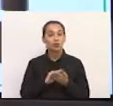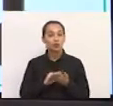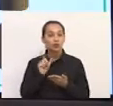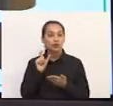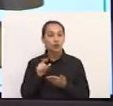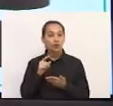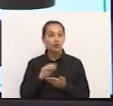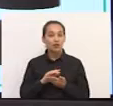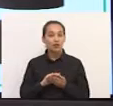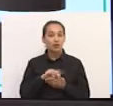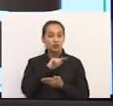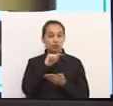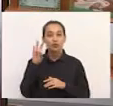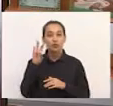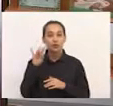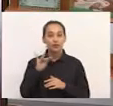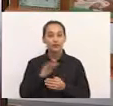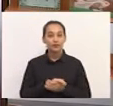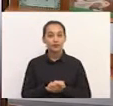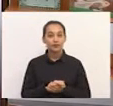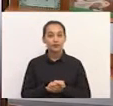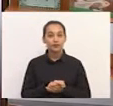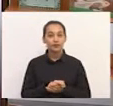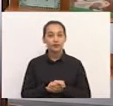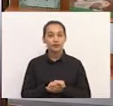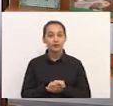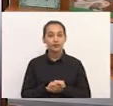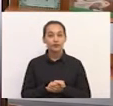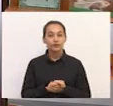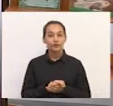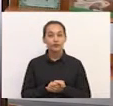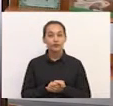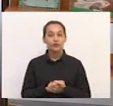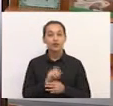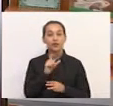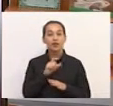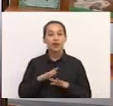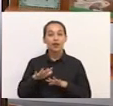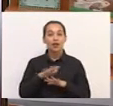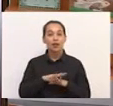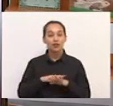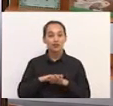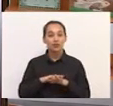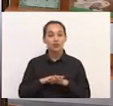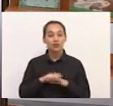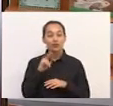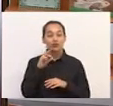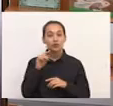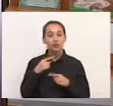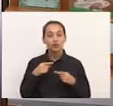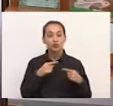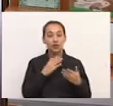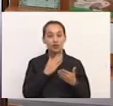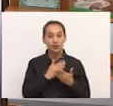xalq dostonlari der ekanmiz. Olimlarimiz xalq dostonlarini quyidagi turlarga ajratadi.